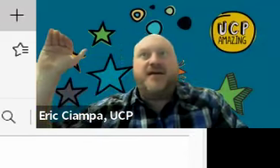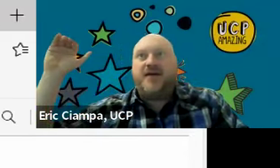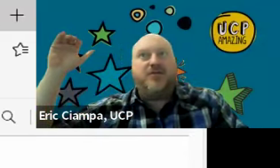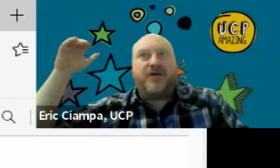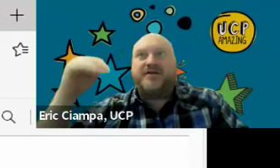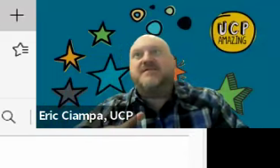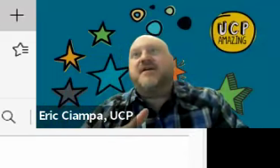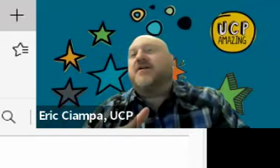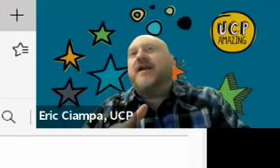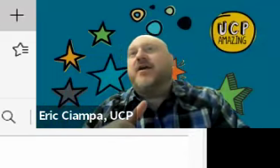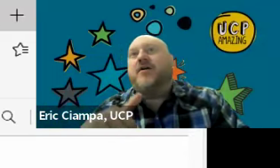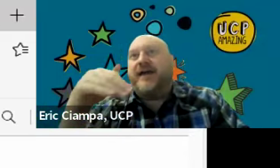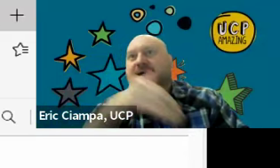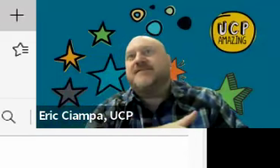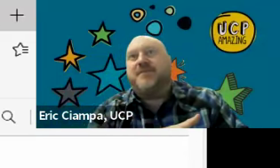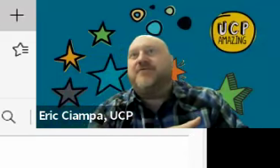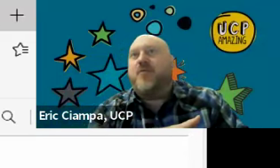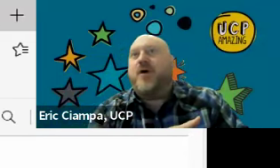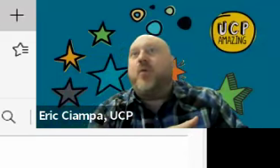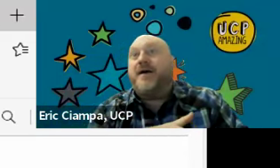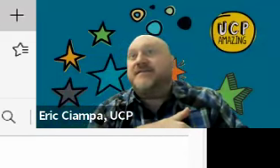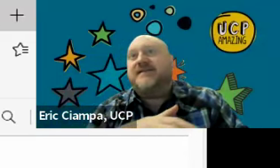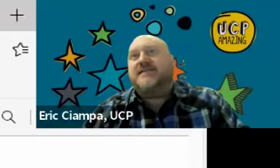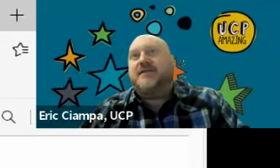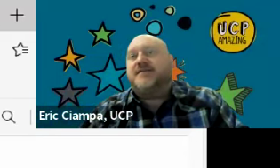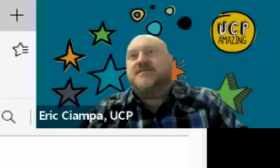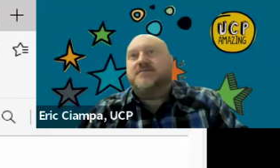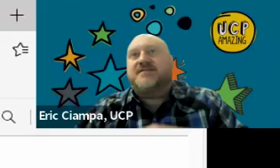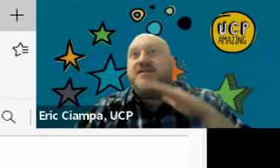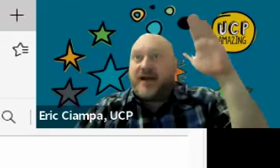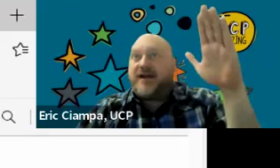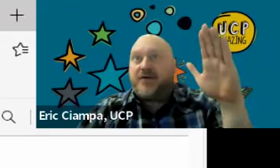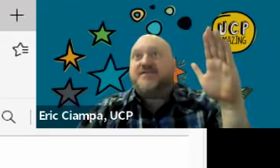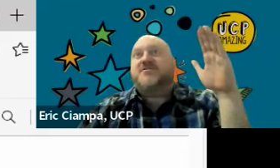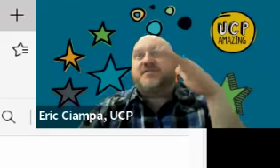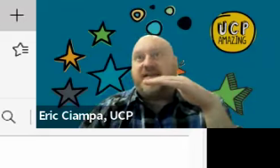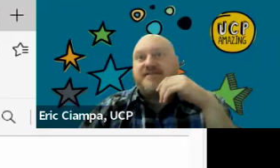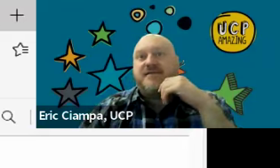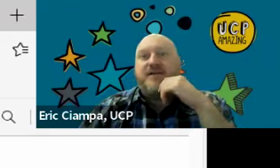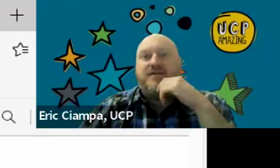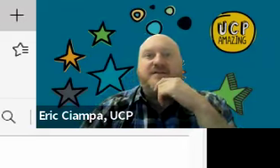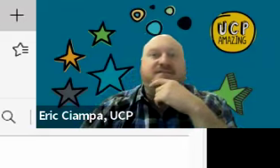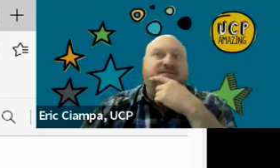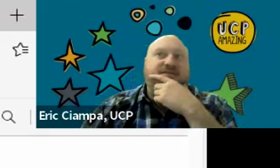say, they're cutting up like SDP from what it was. And it's still getting an increase, it's just